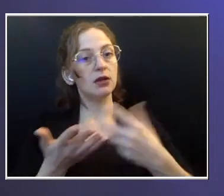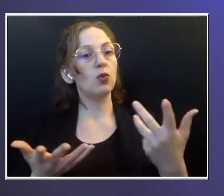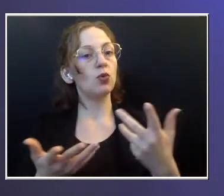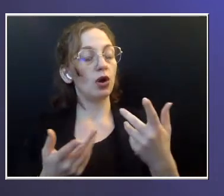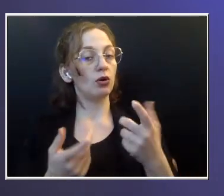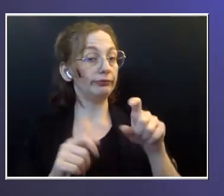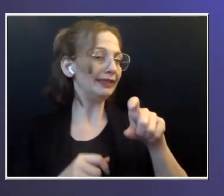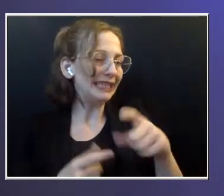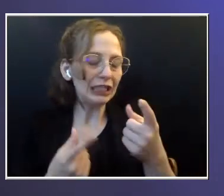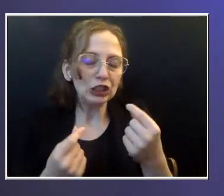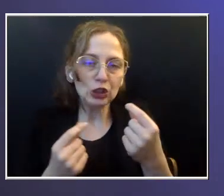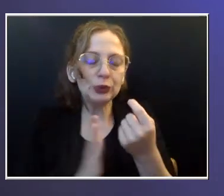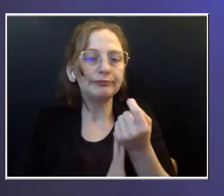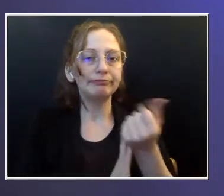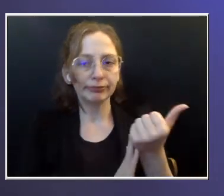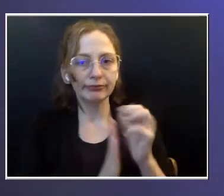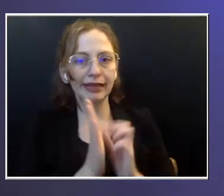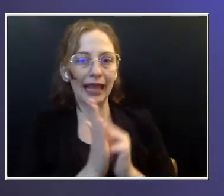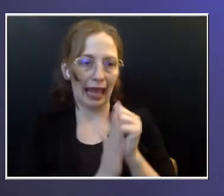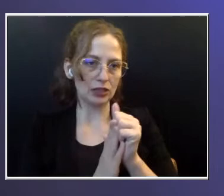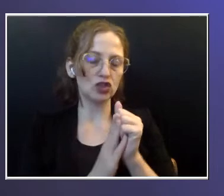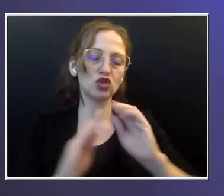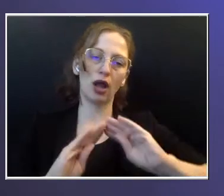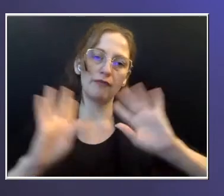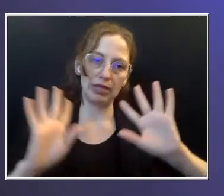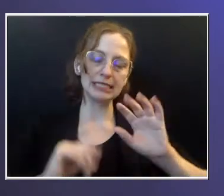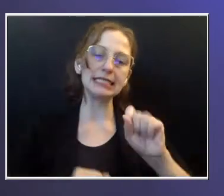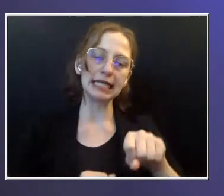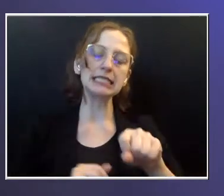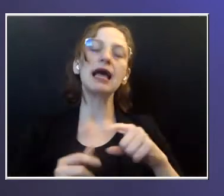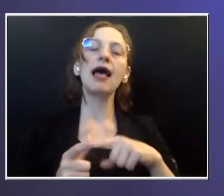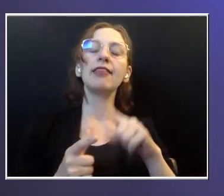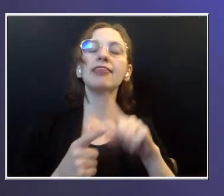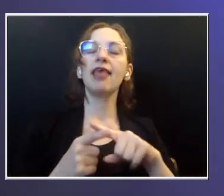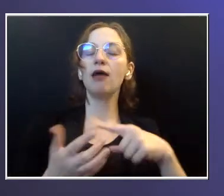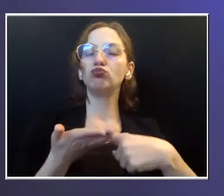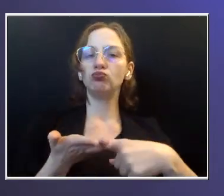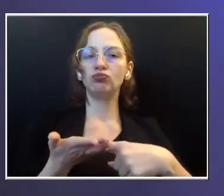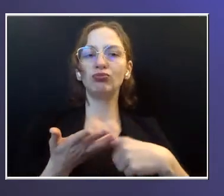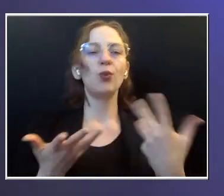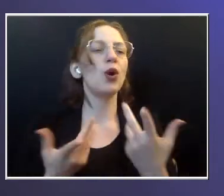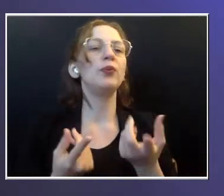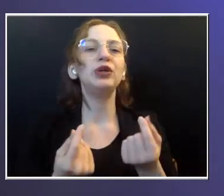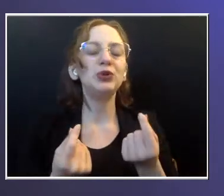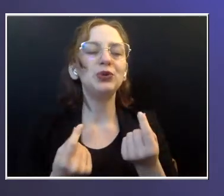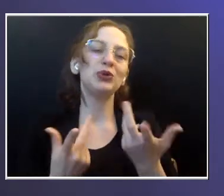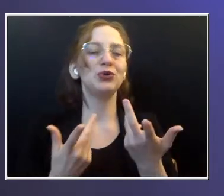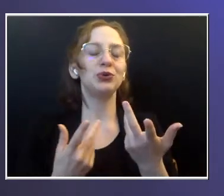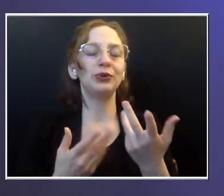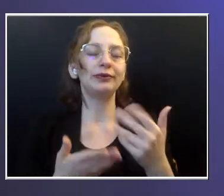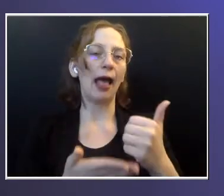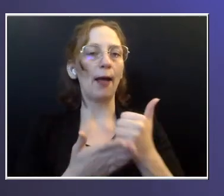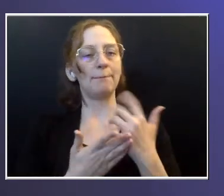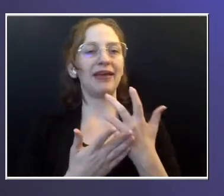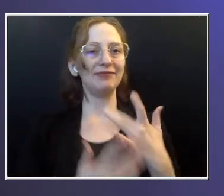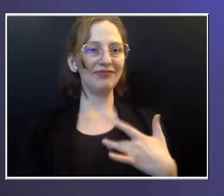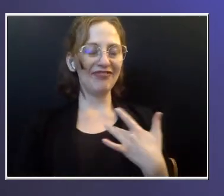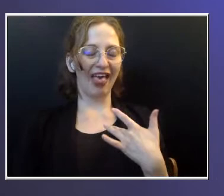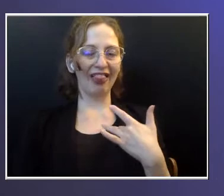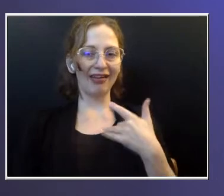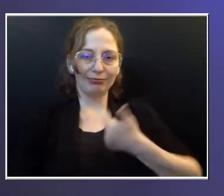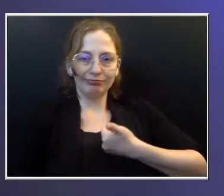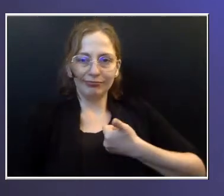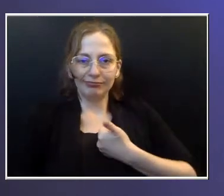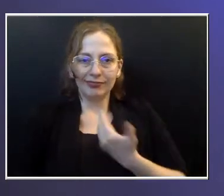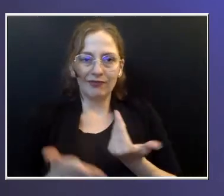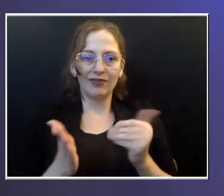#1 priority. But then talked about steps that we would take to help put me back together again, if you will. And so that was really important to me from